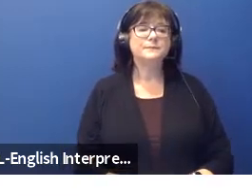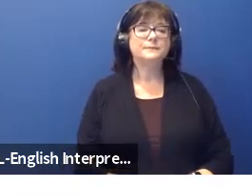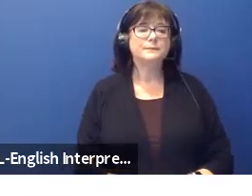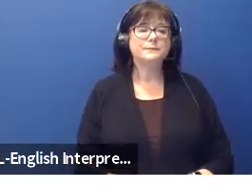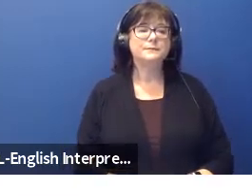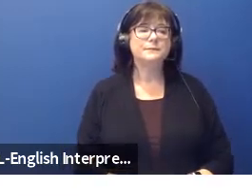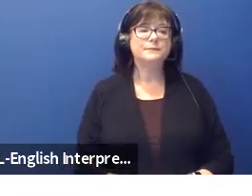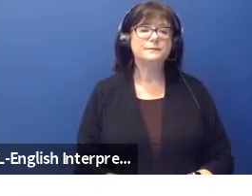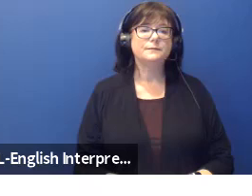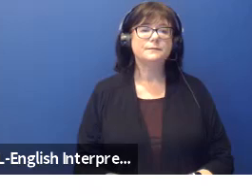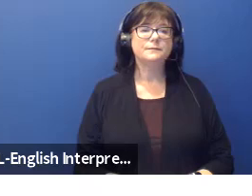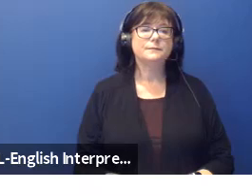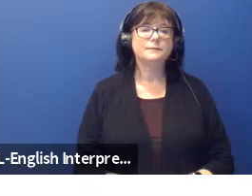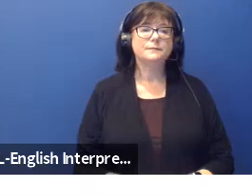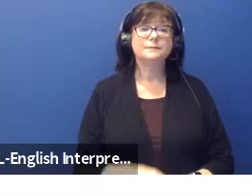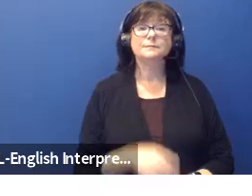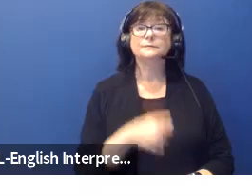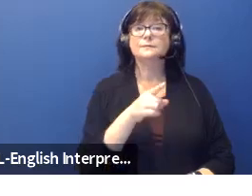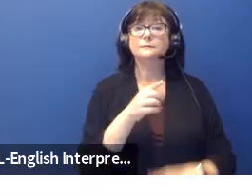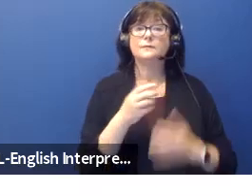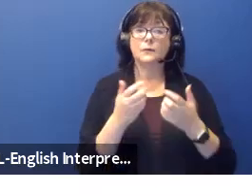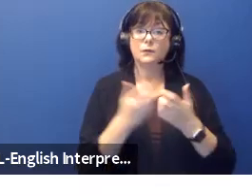So as we conclude our discussion of suitability,